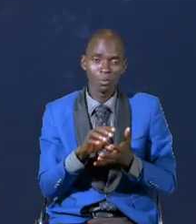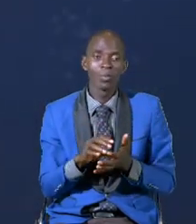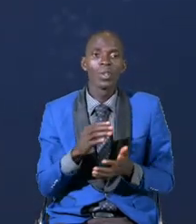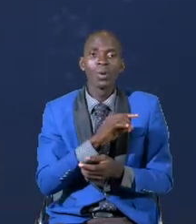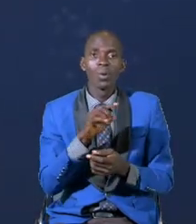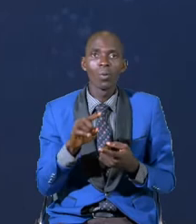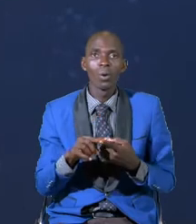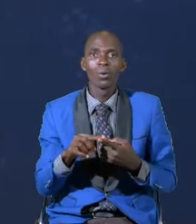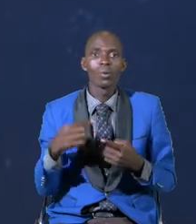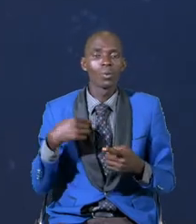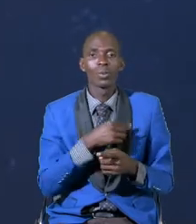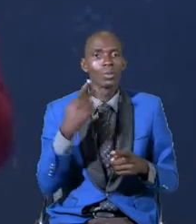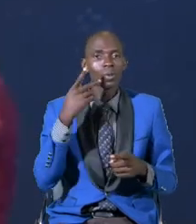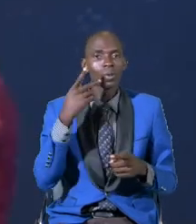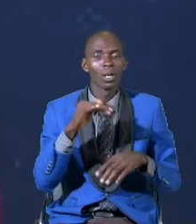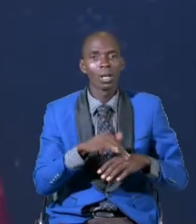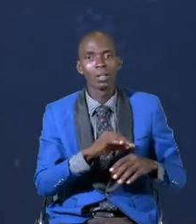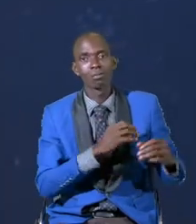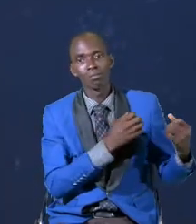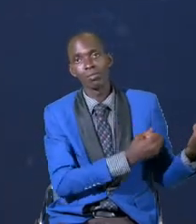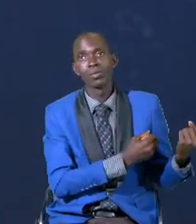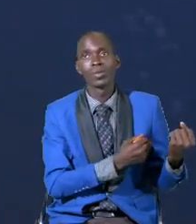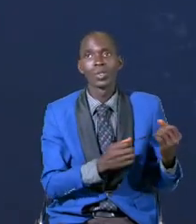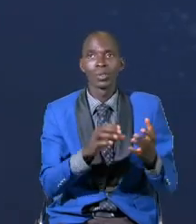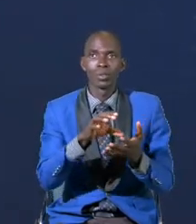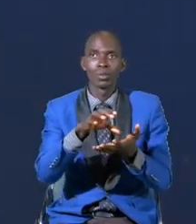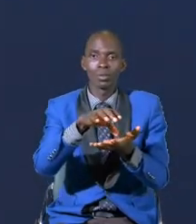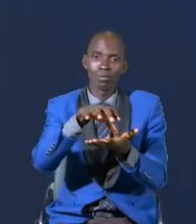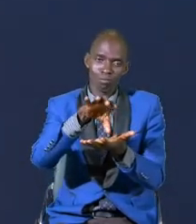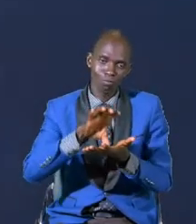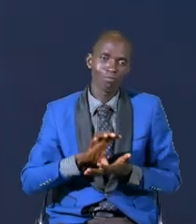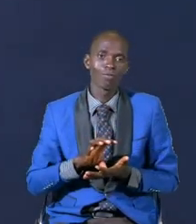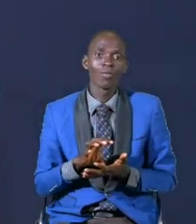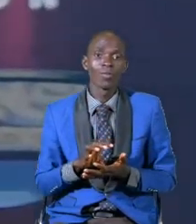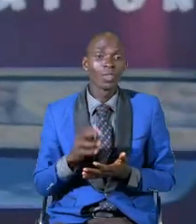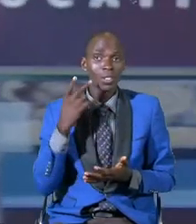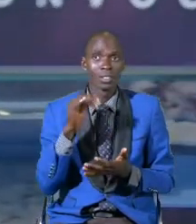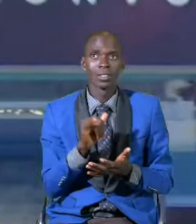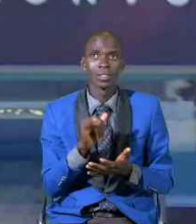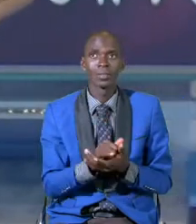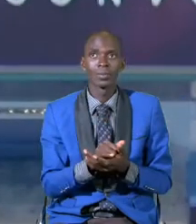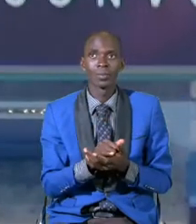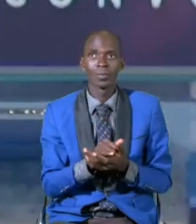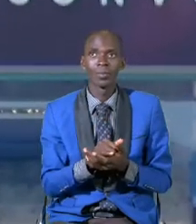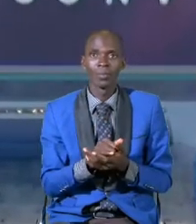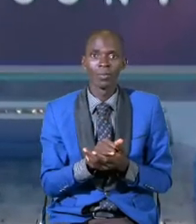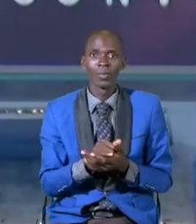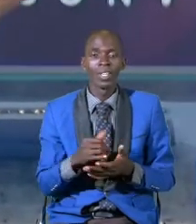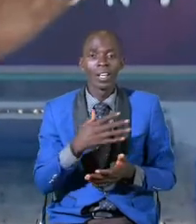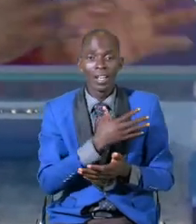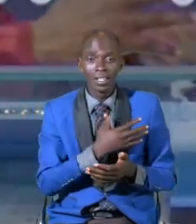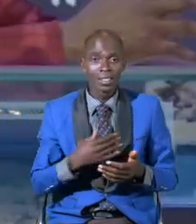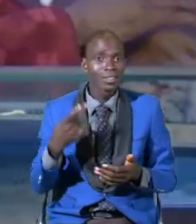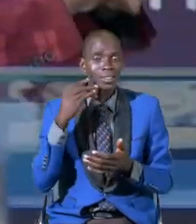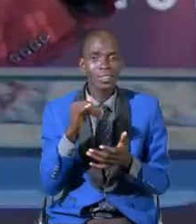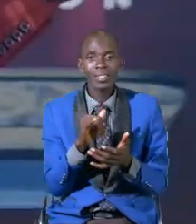to cope at crossroads. Those children of Israel, they came to the crossroads, and in their